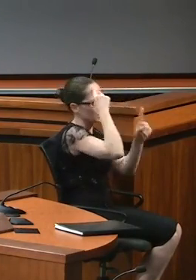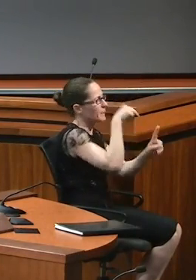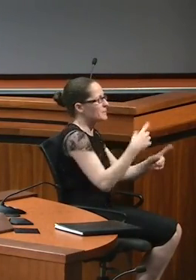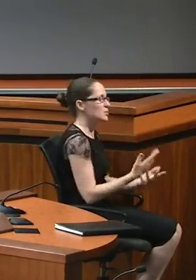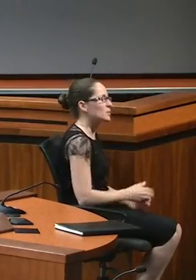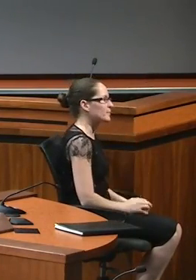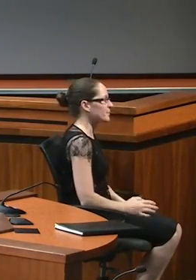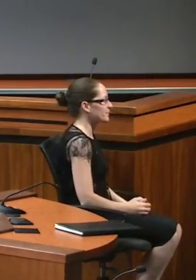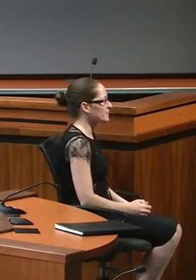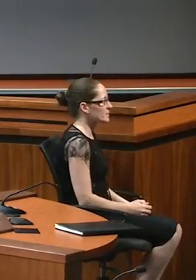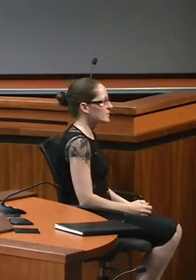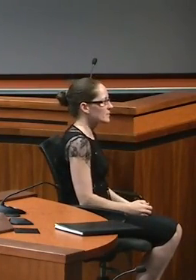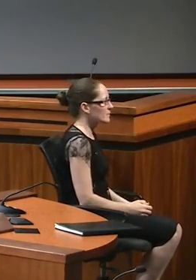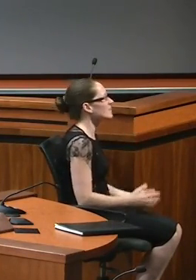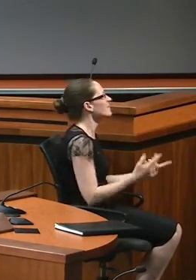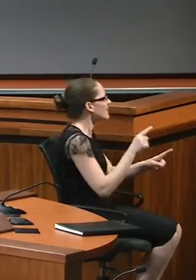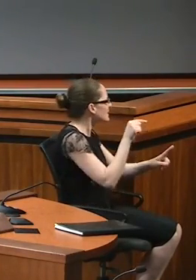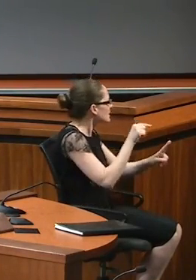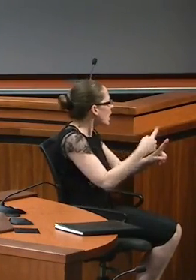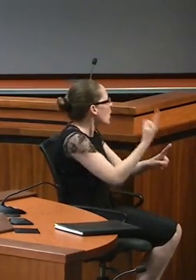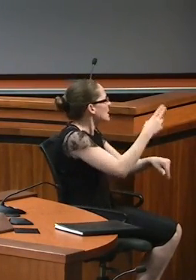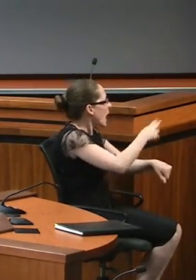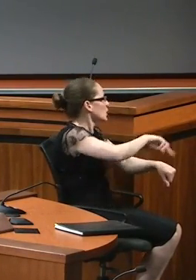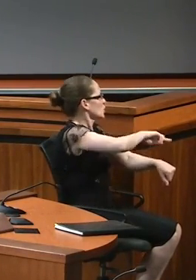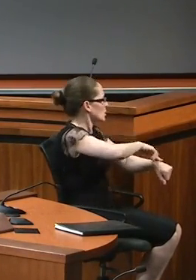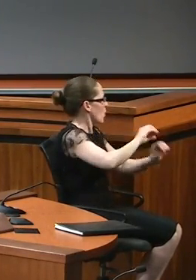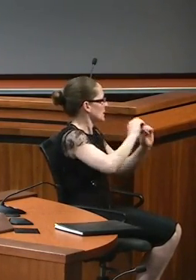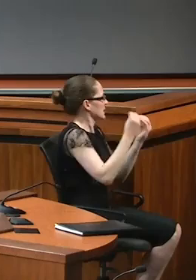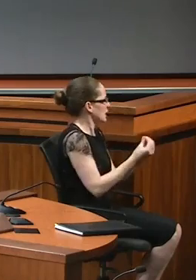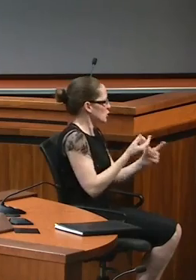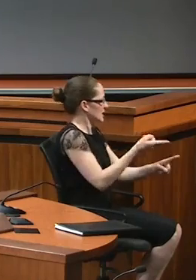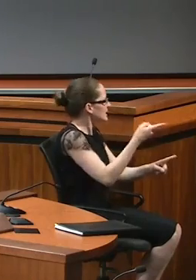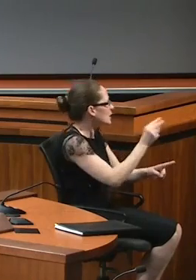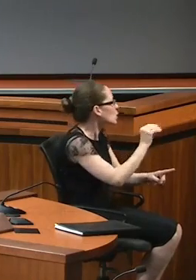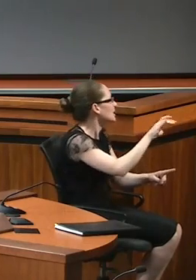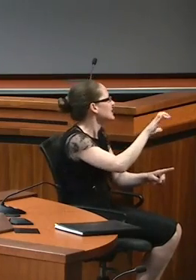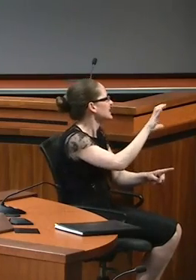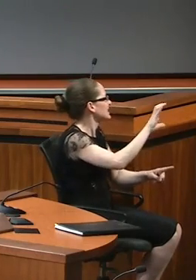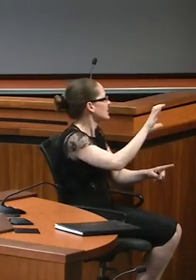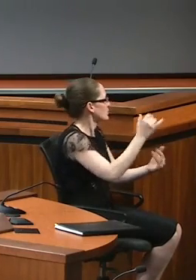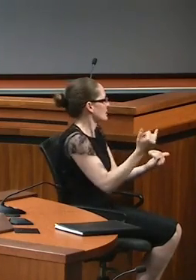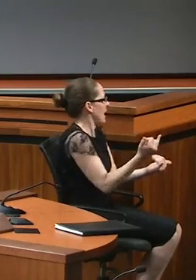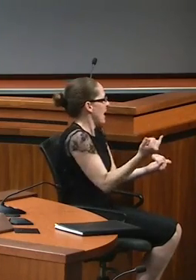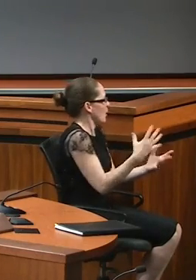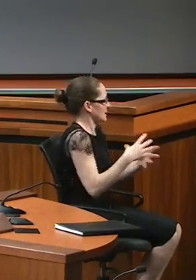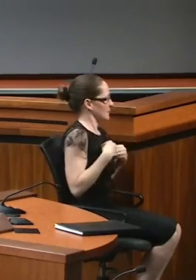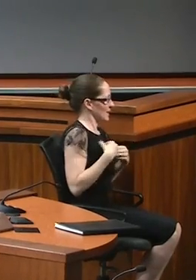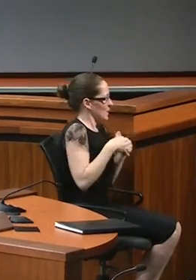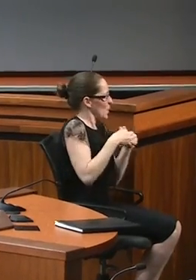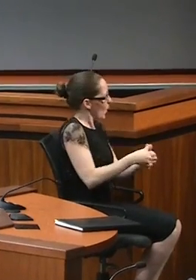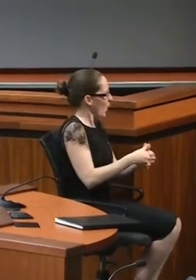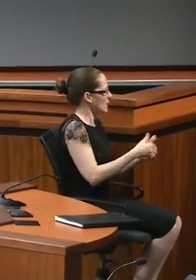It's a national organization. He's actually up in New York City tonight getting that award. So he's showing Howard County pride up in New York City tonight. So,